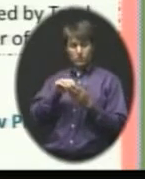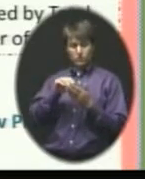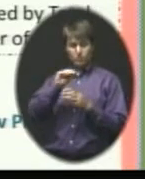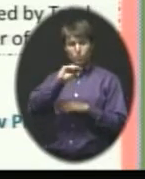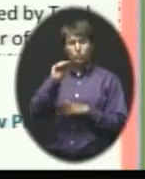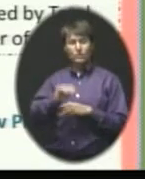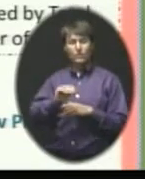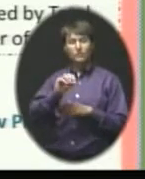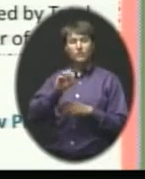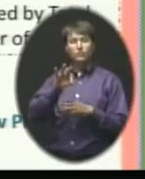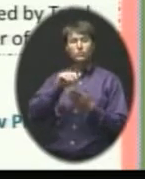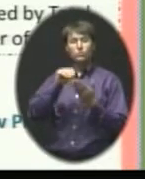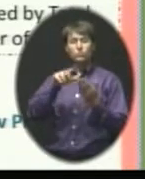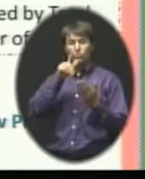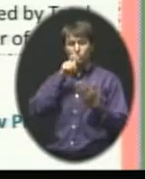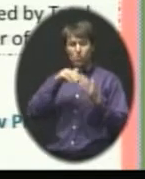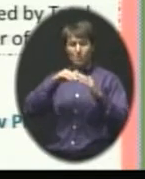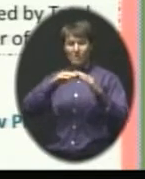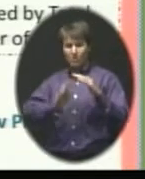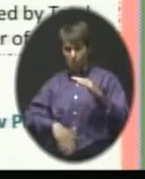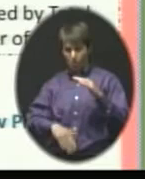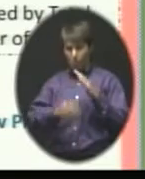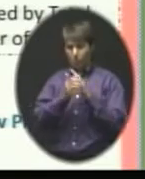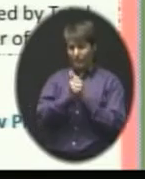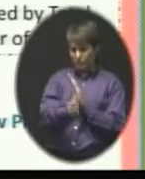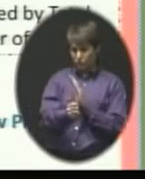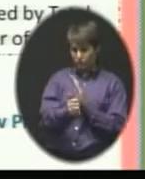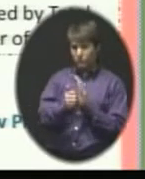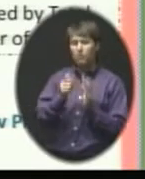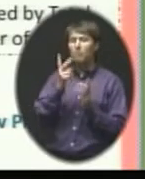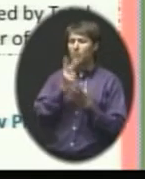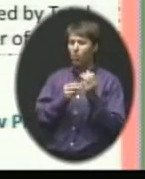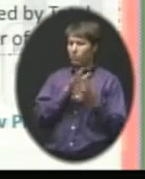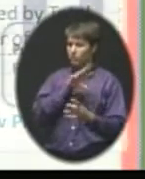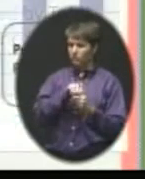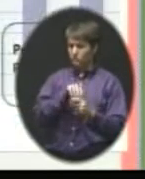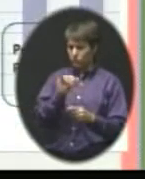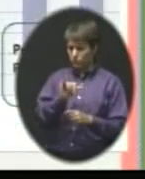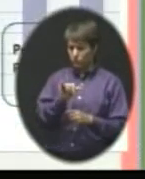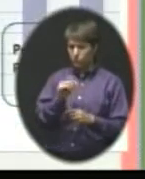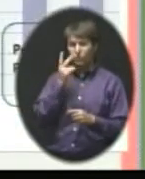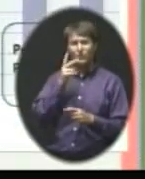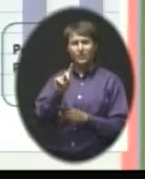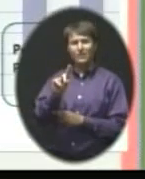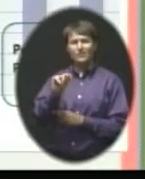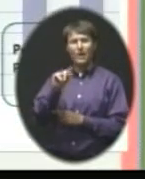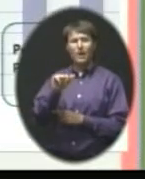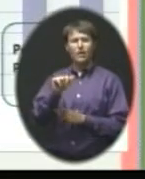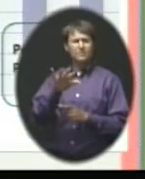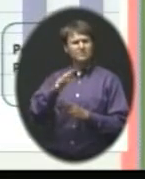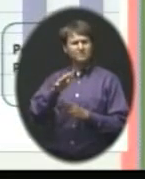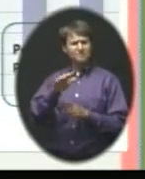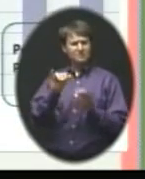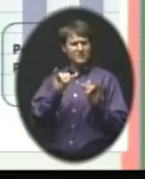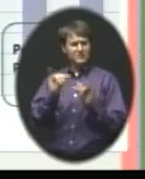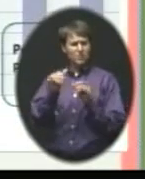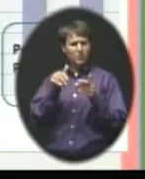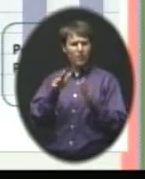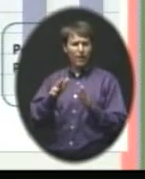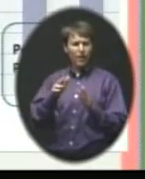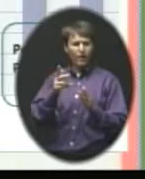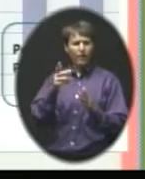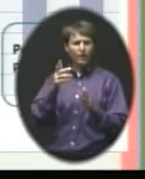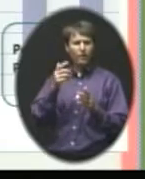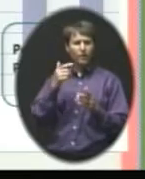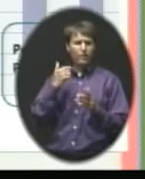below proficient. Both of those factors have to play together. So let's look at data, and kind of in a similar fashion to what we would